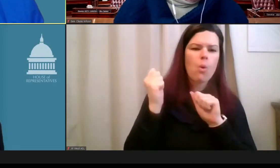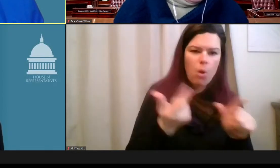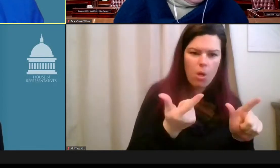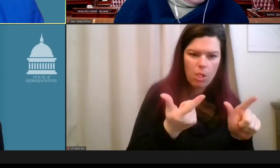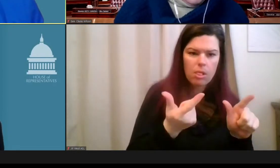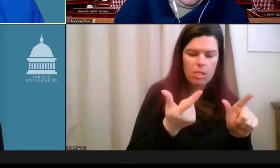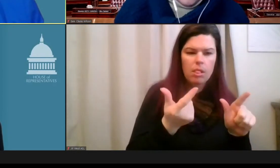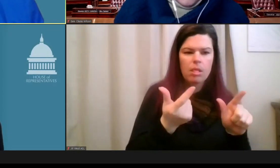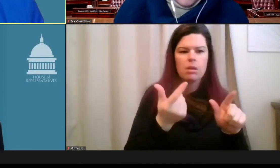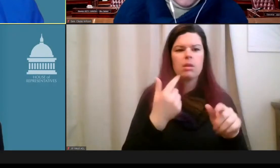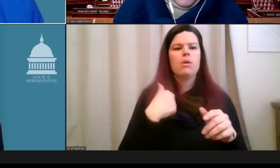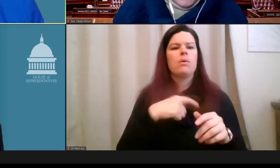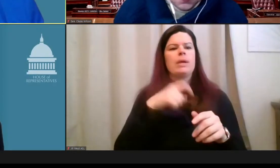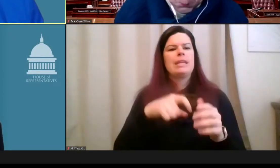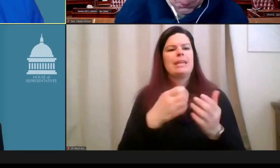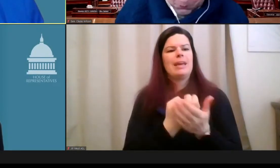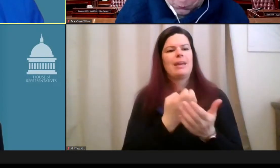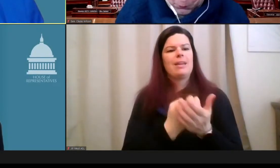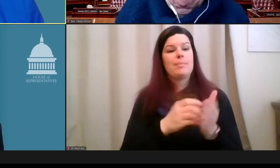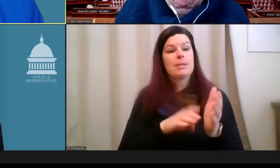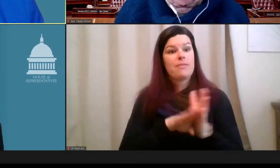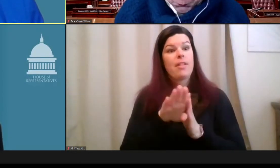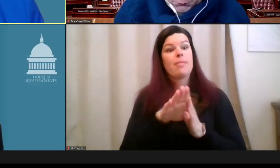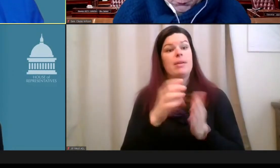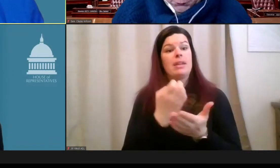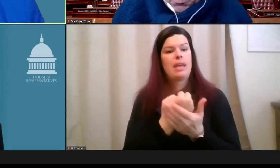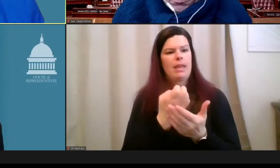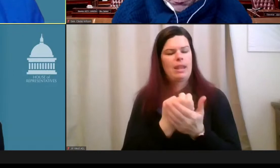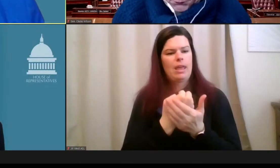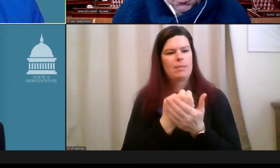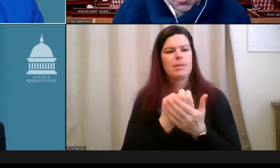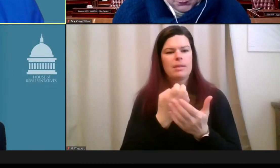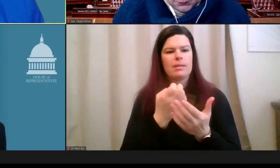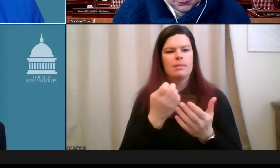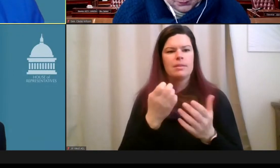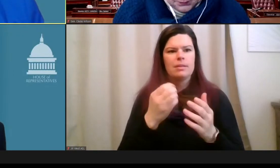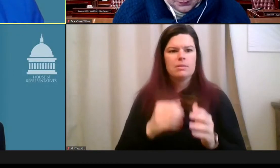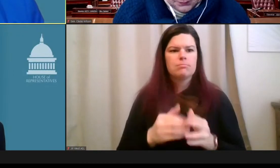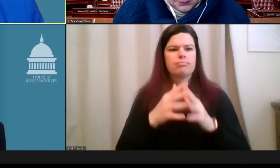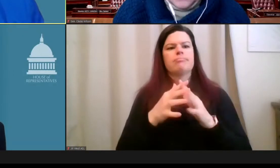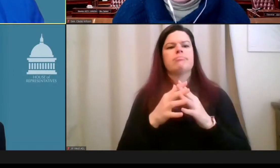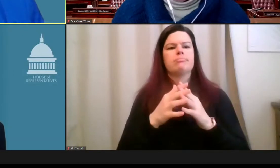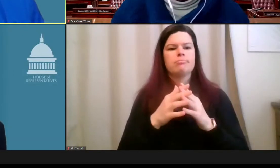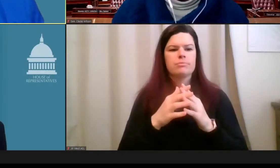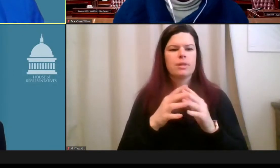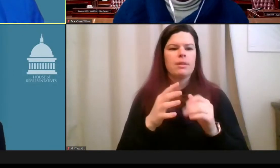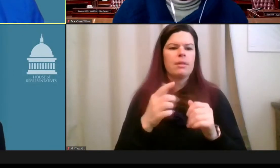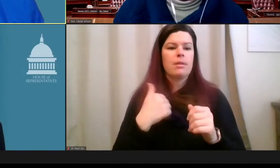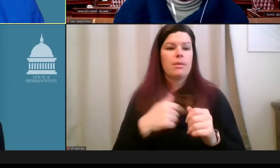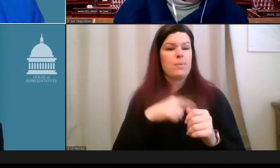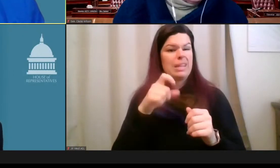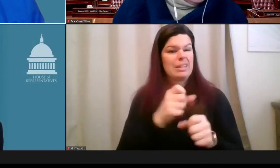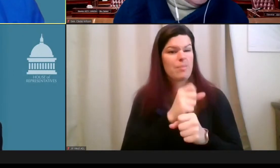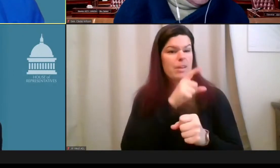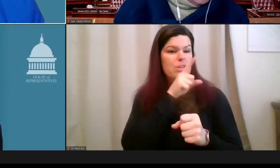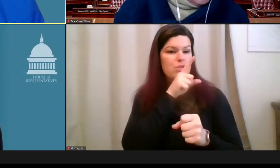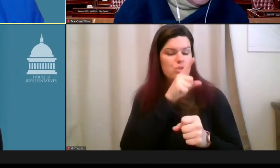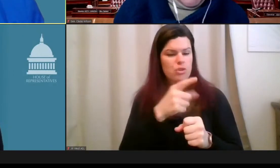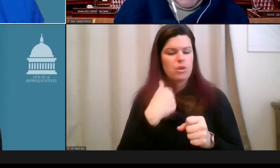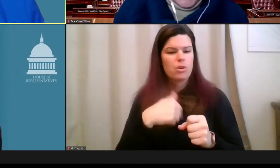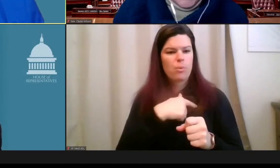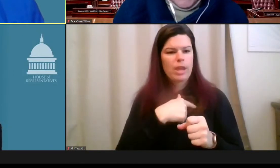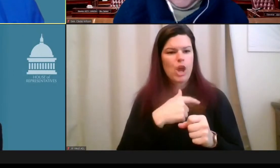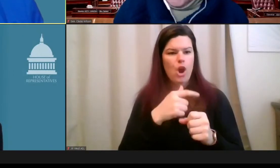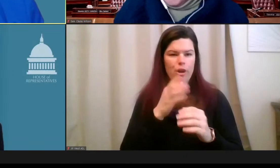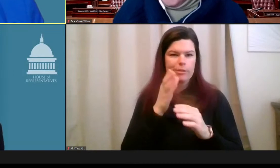development and economic recovery that's inclusive. And we need to make sure that we're moving to a future that really